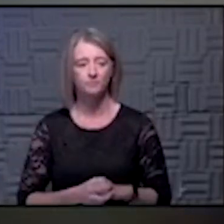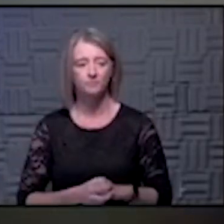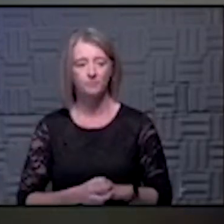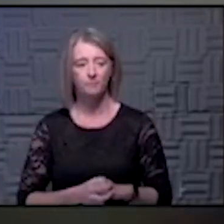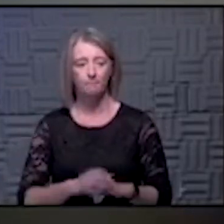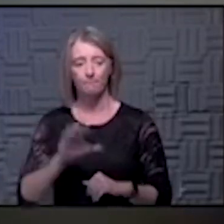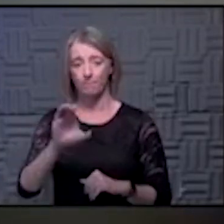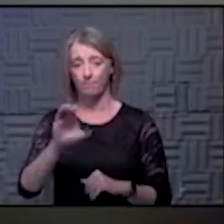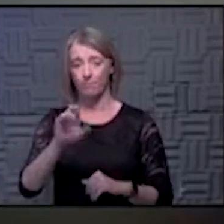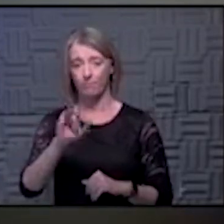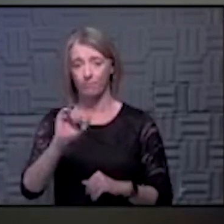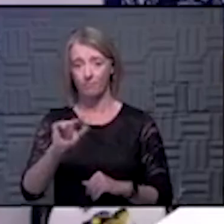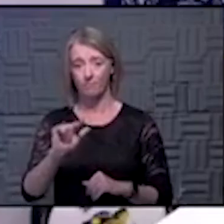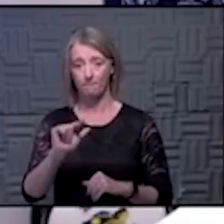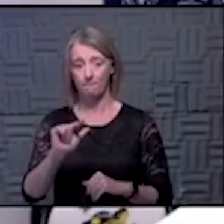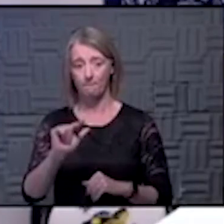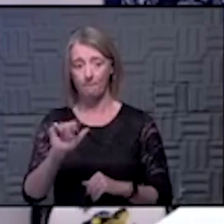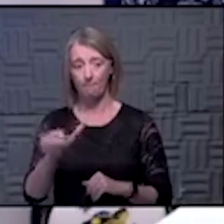Craig?